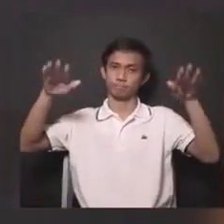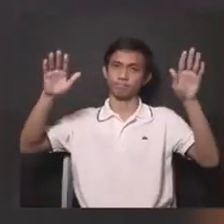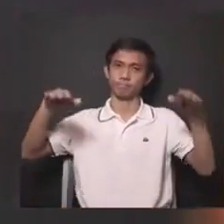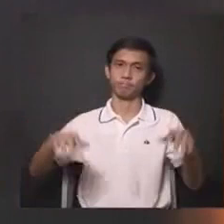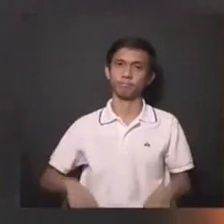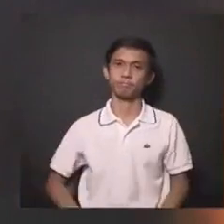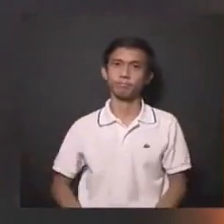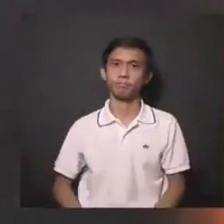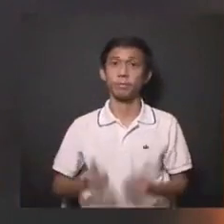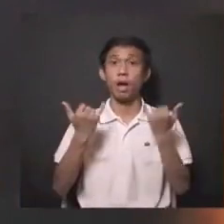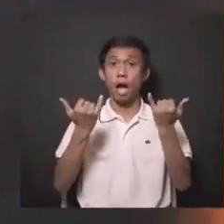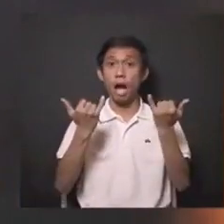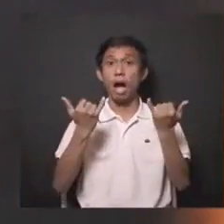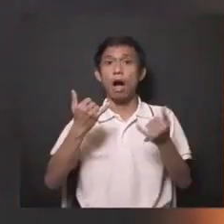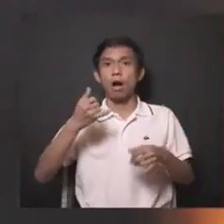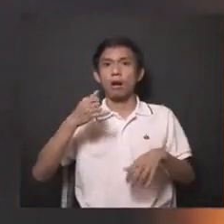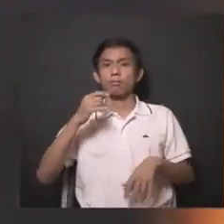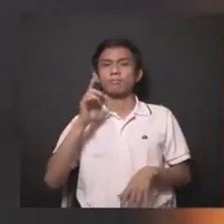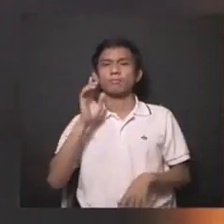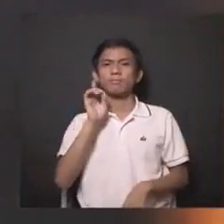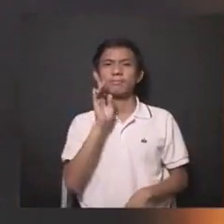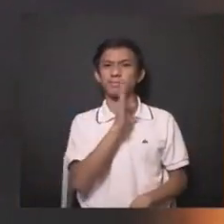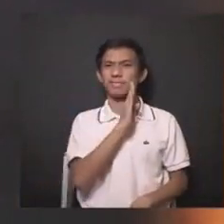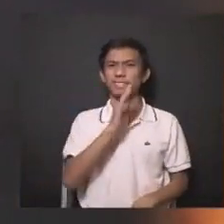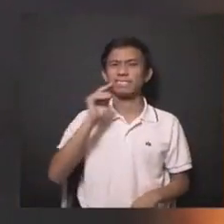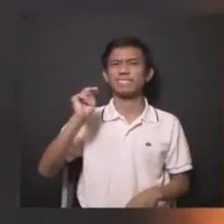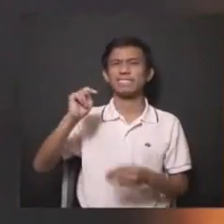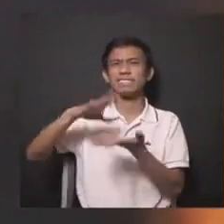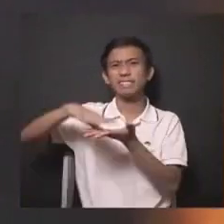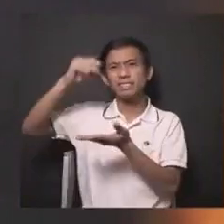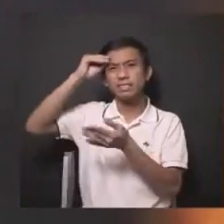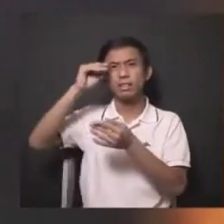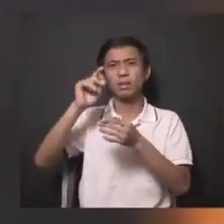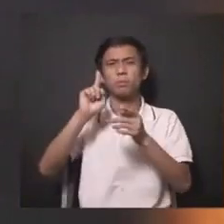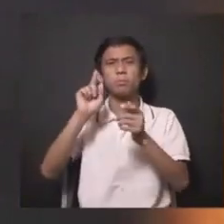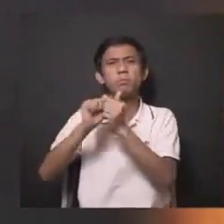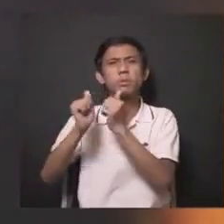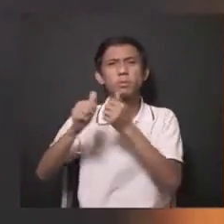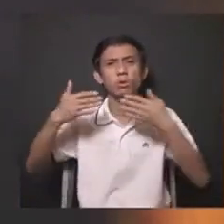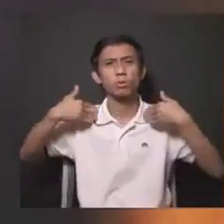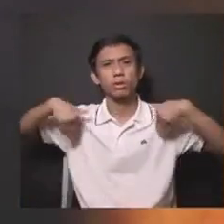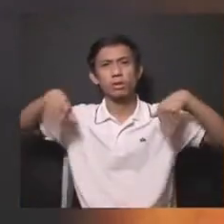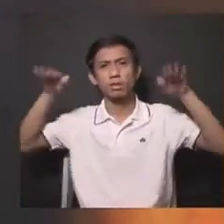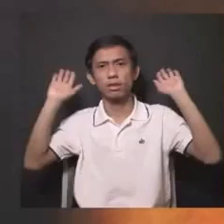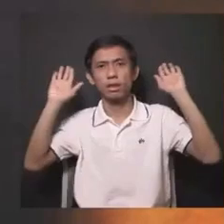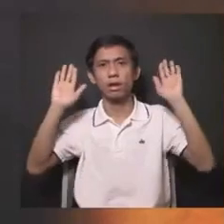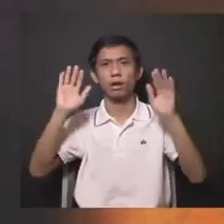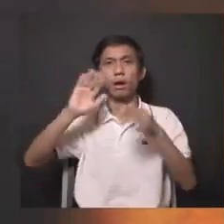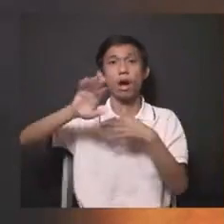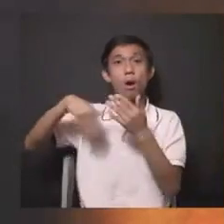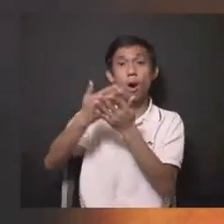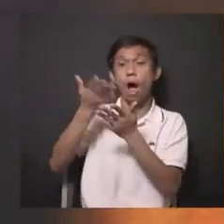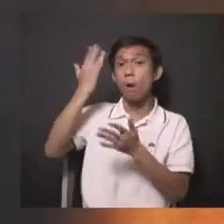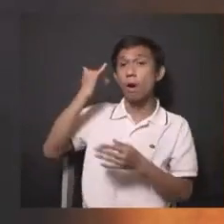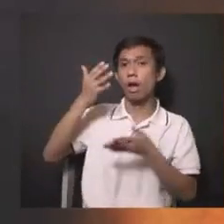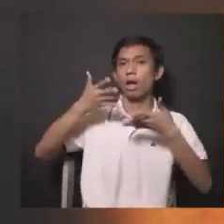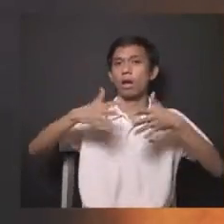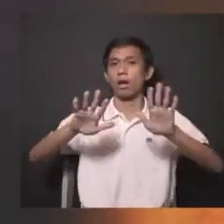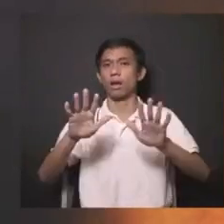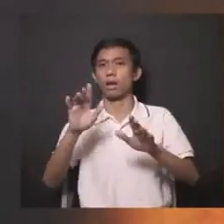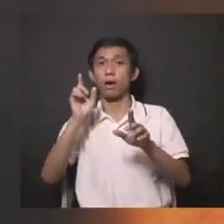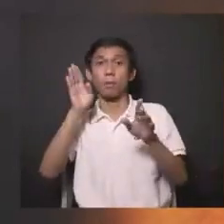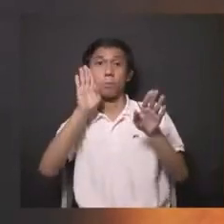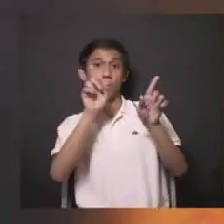learn for the first time in his life what it means to surrender everything, because he allows Benjamin. Even with a heavy heart, he allows